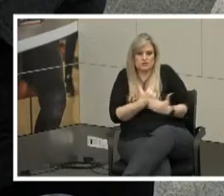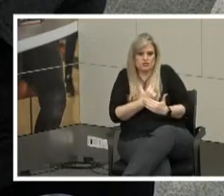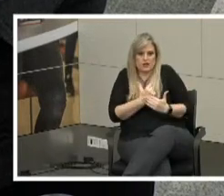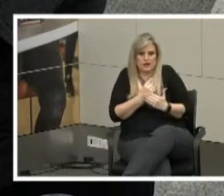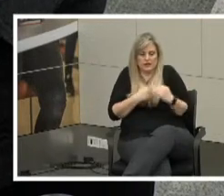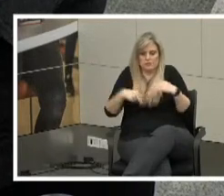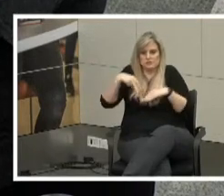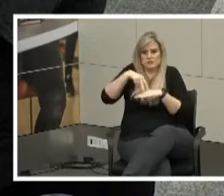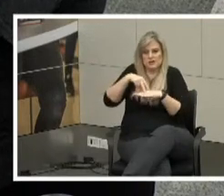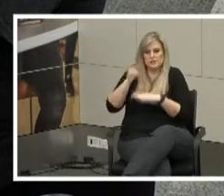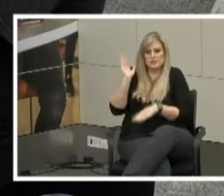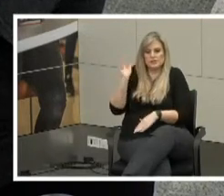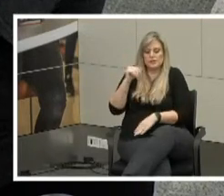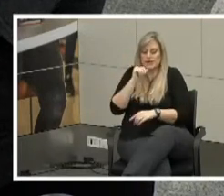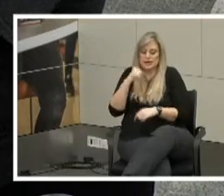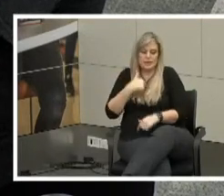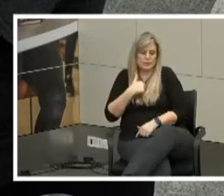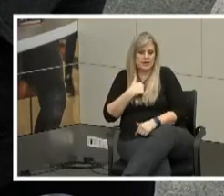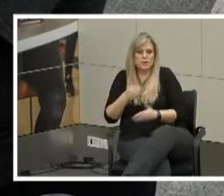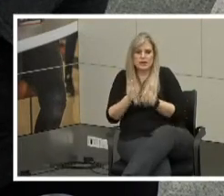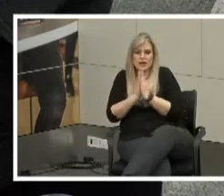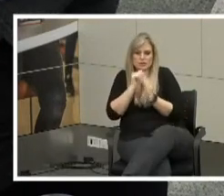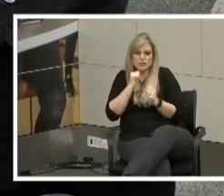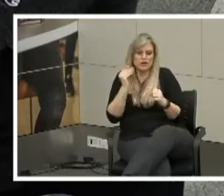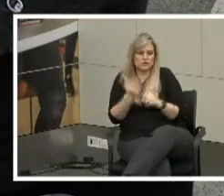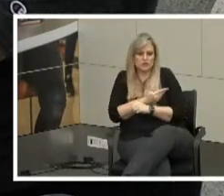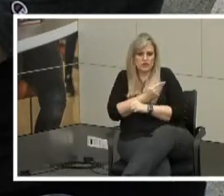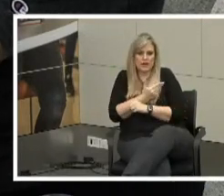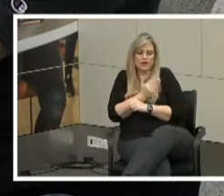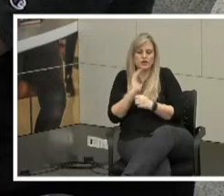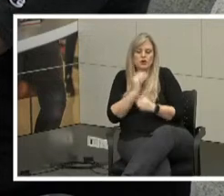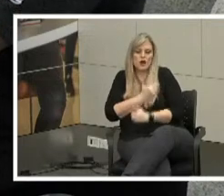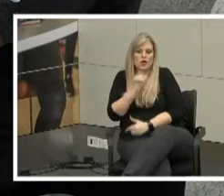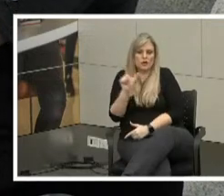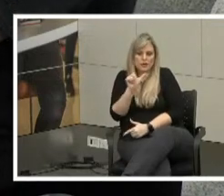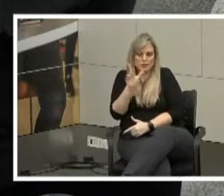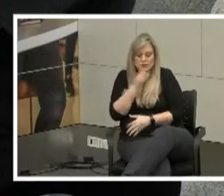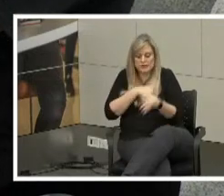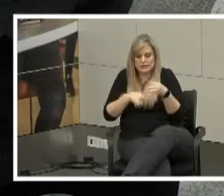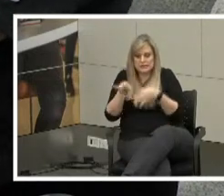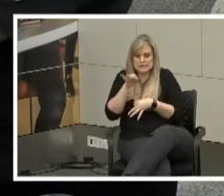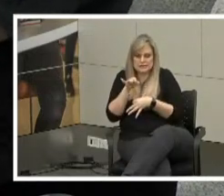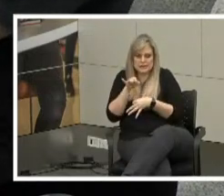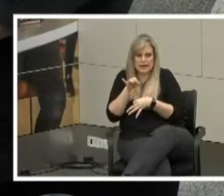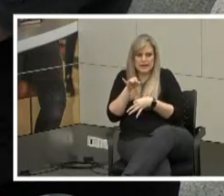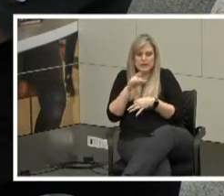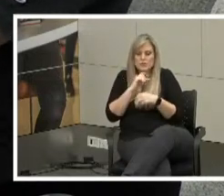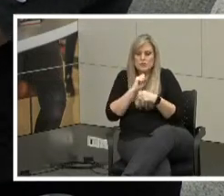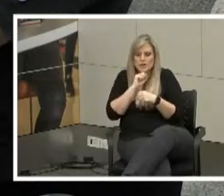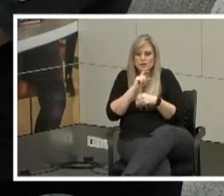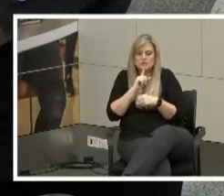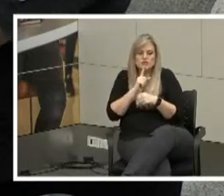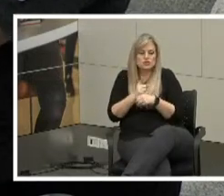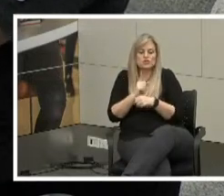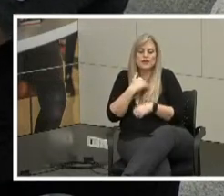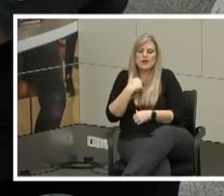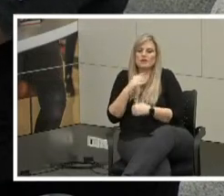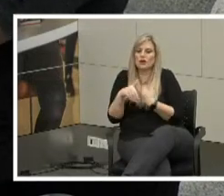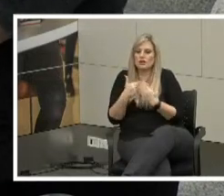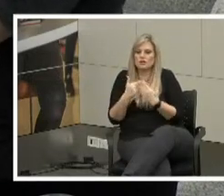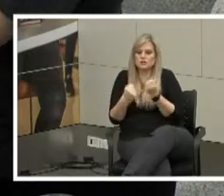me I want to ask that you do not fire our Librarians and instead give them all the support they need to